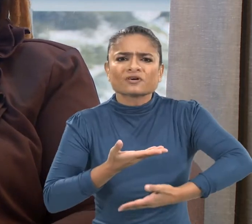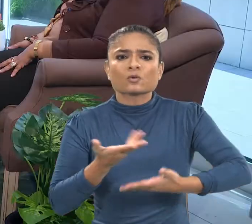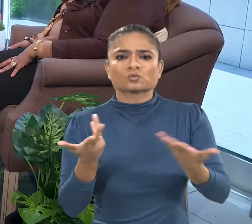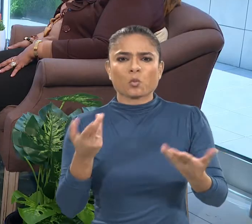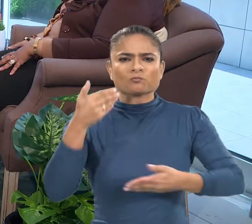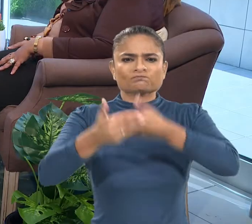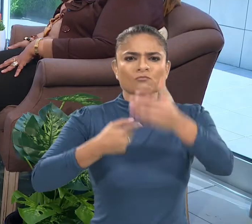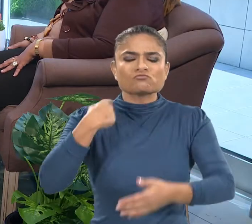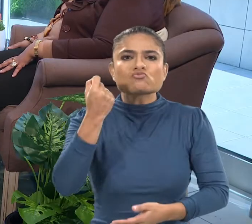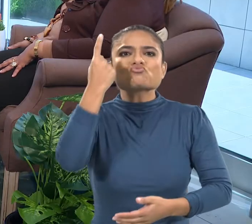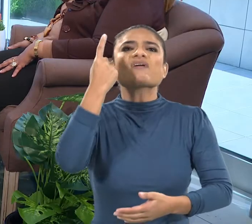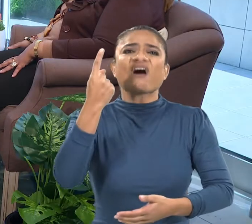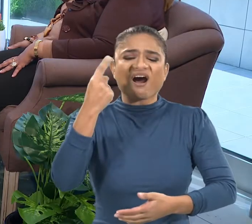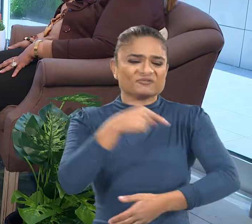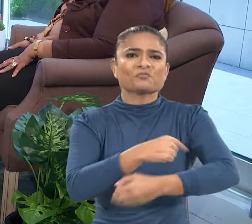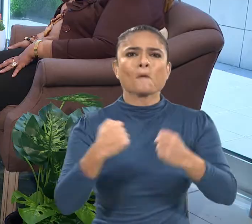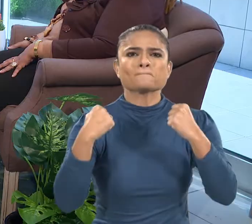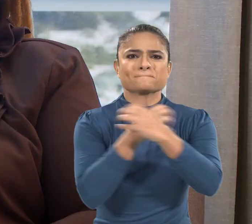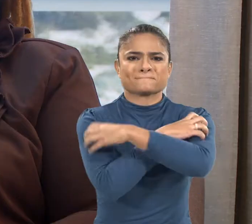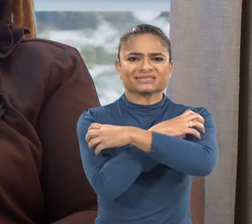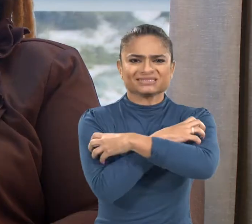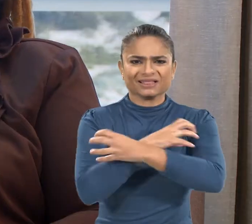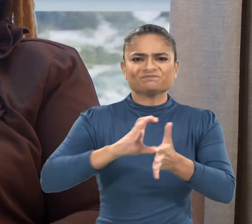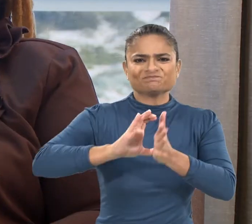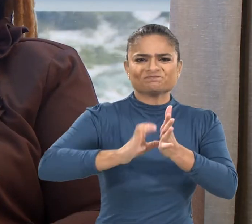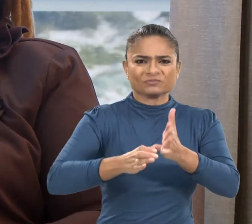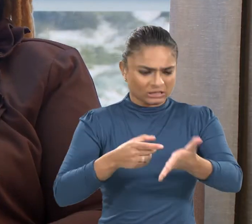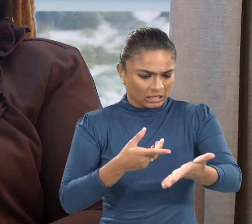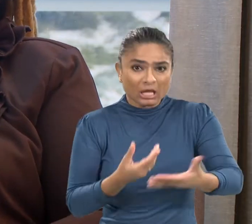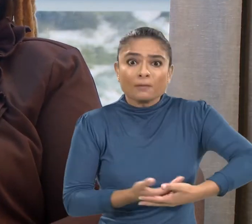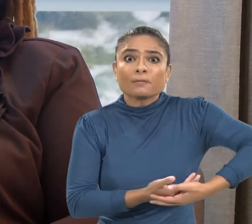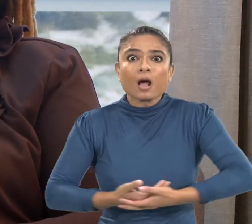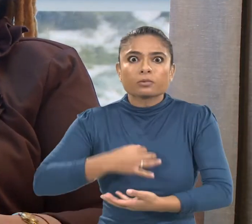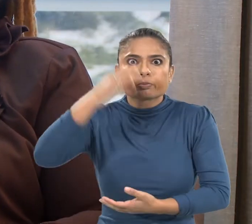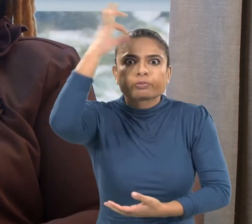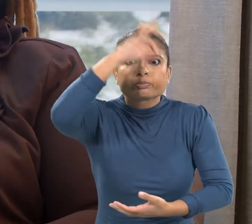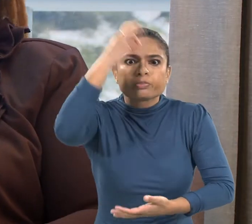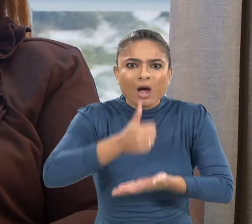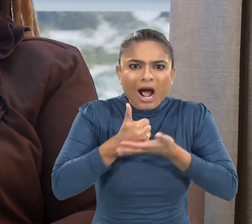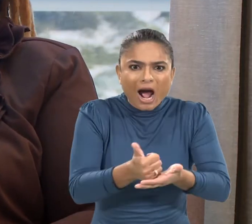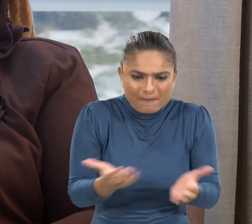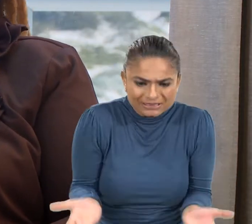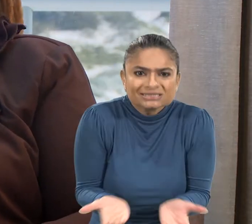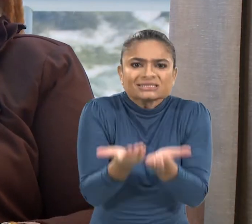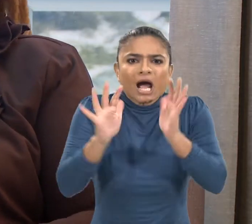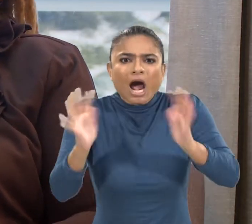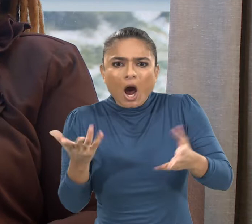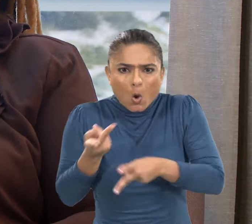her and discovered that she's muscular dystrophy. I had no idea how to raise this child,